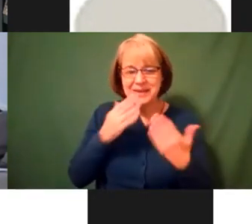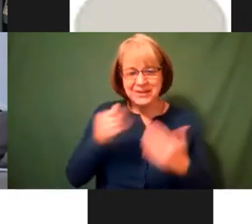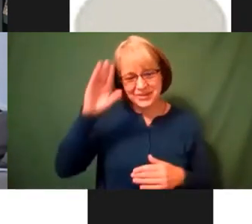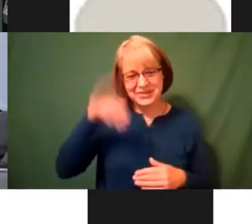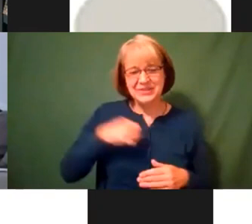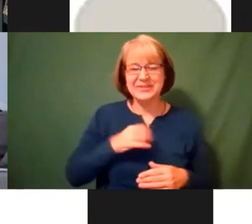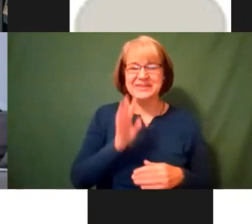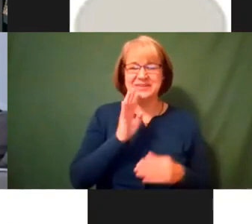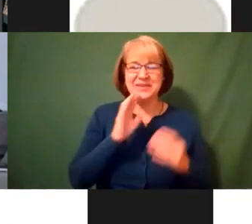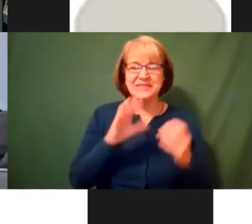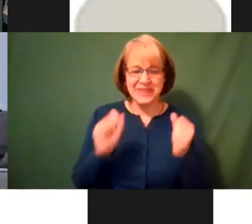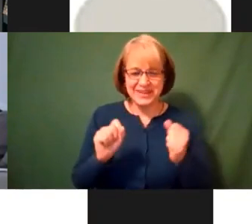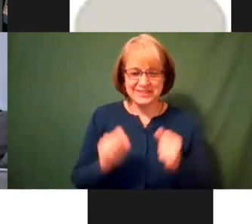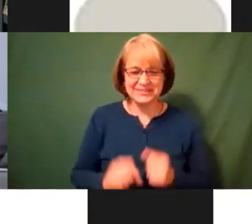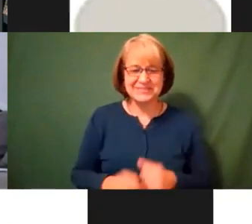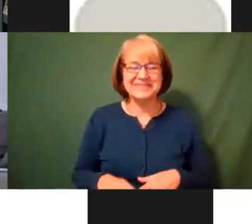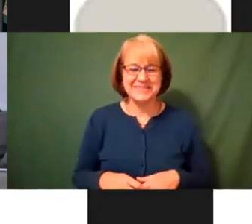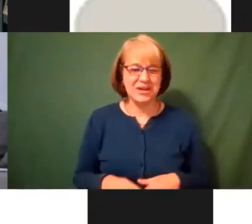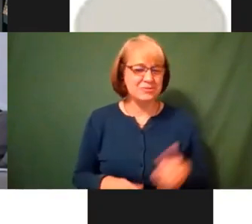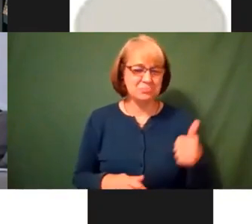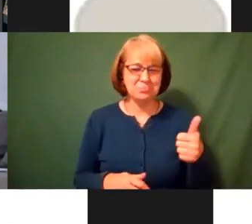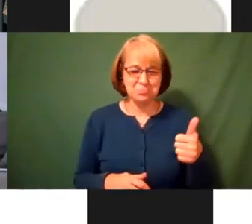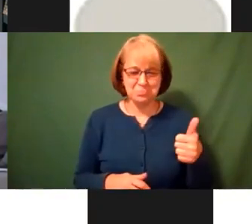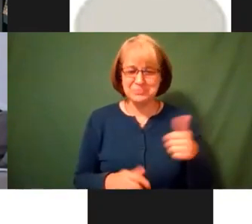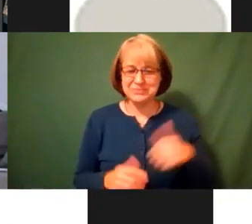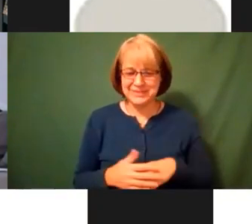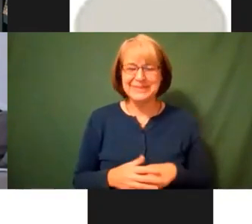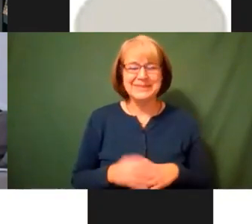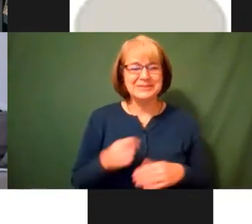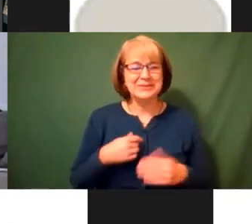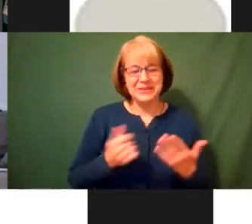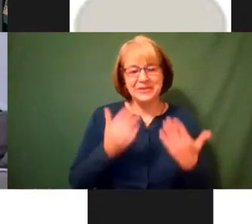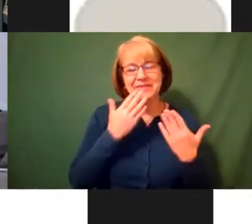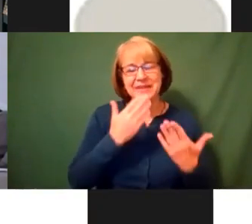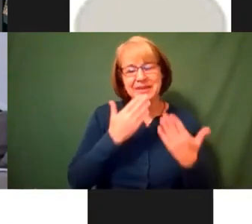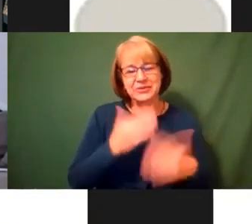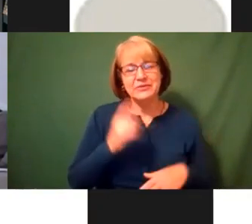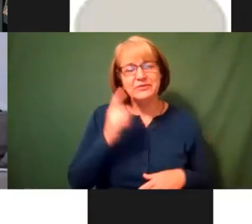really fast. And I so appreciate